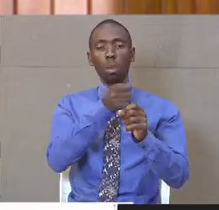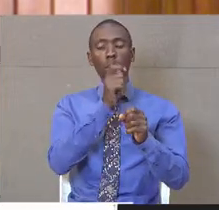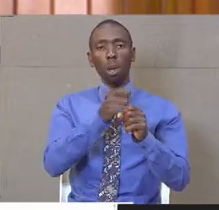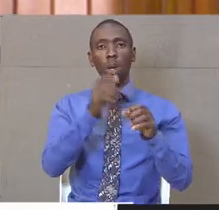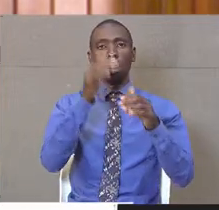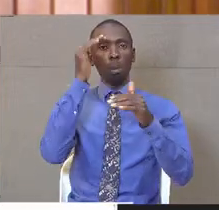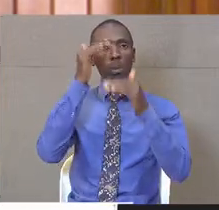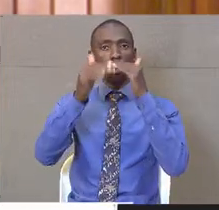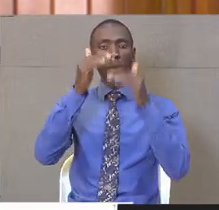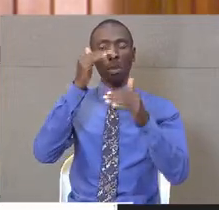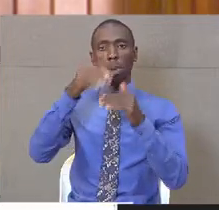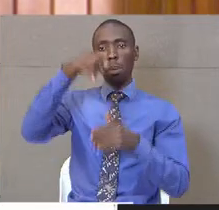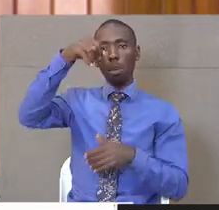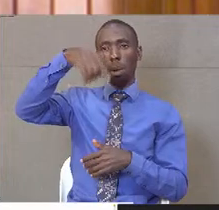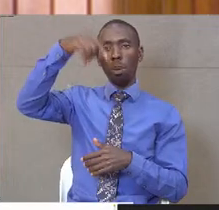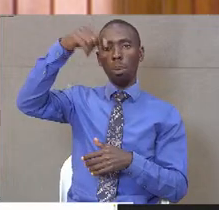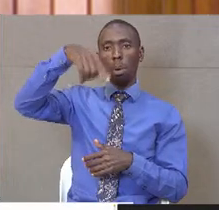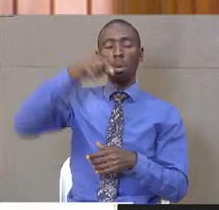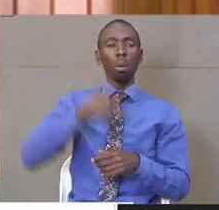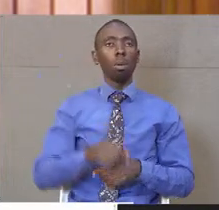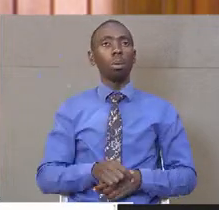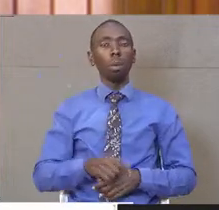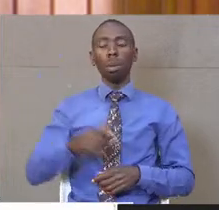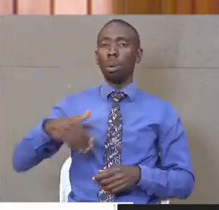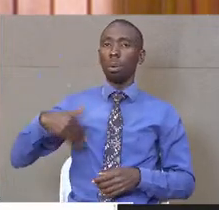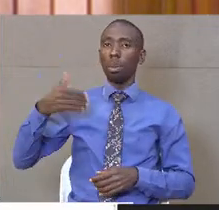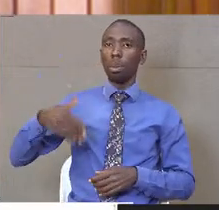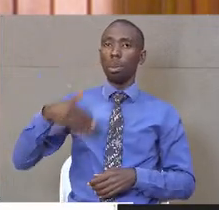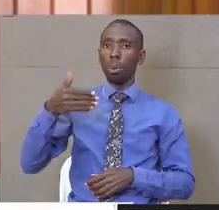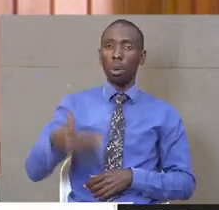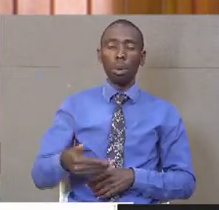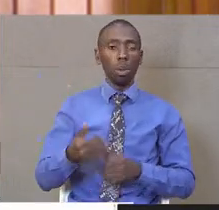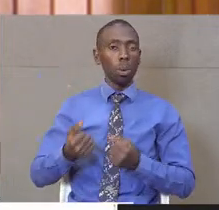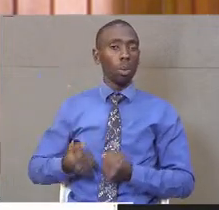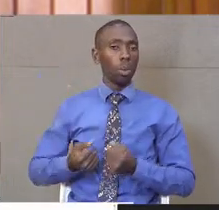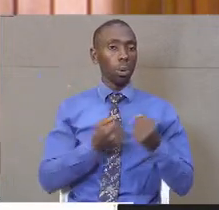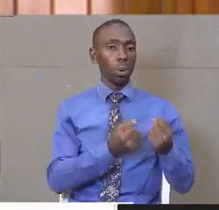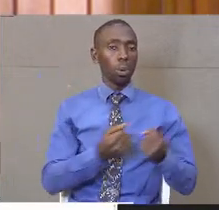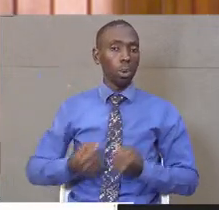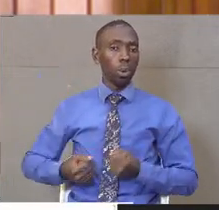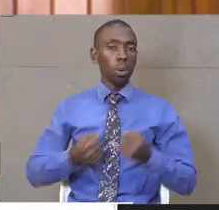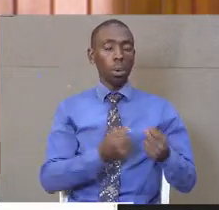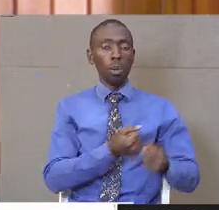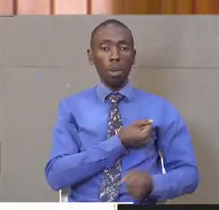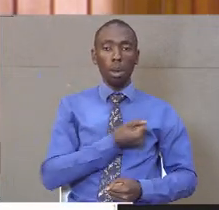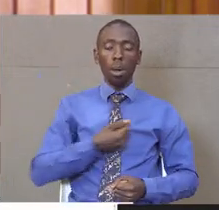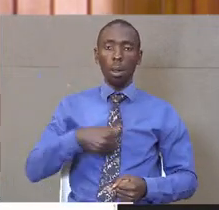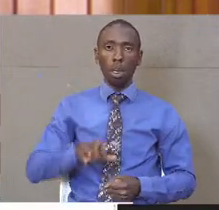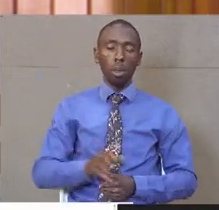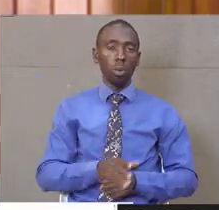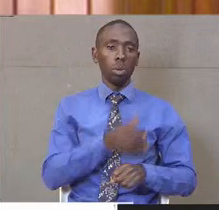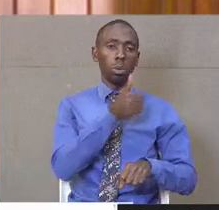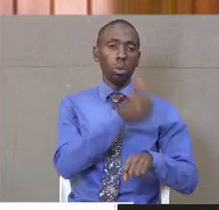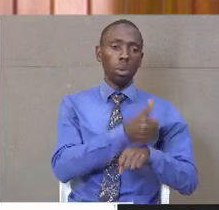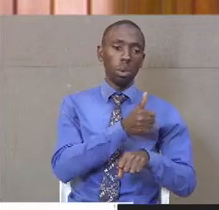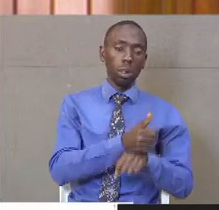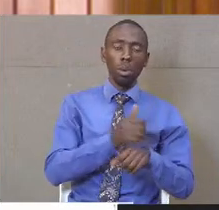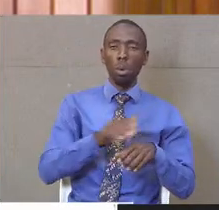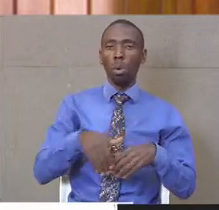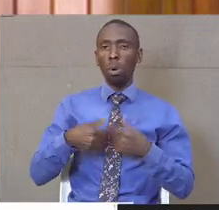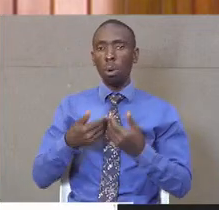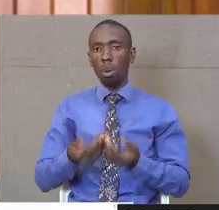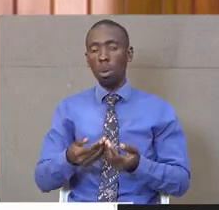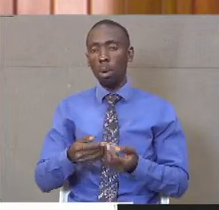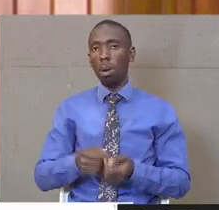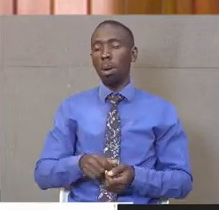every day transporting mothers either to Soroti or to Amuria. And so I want to request that four of